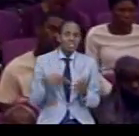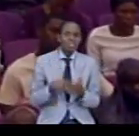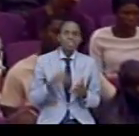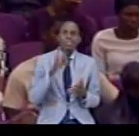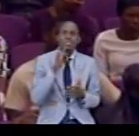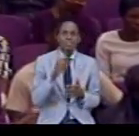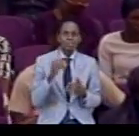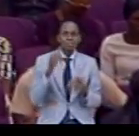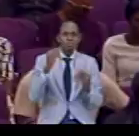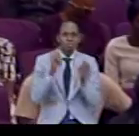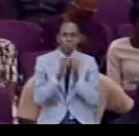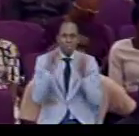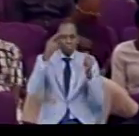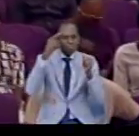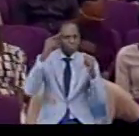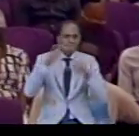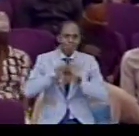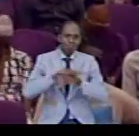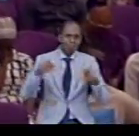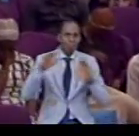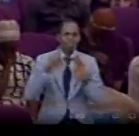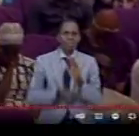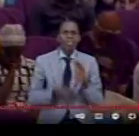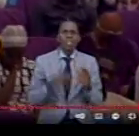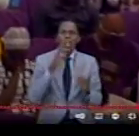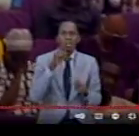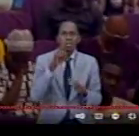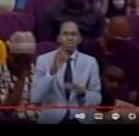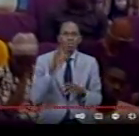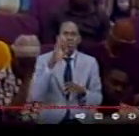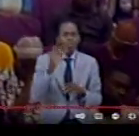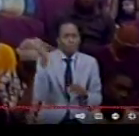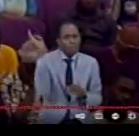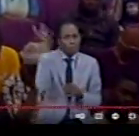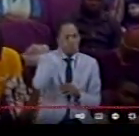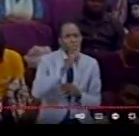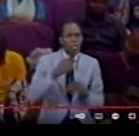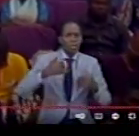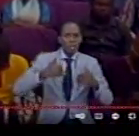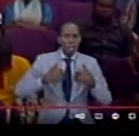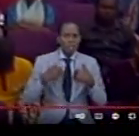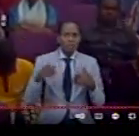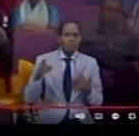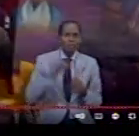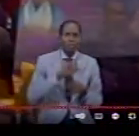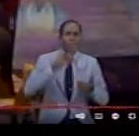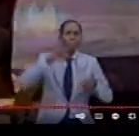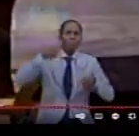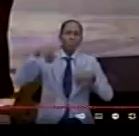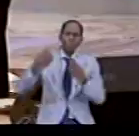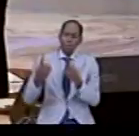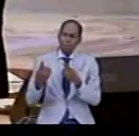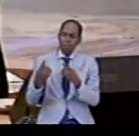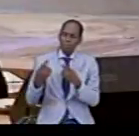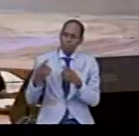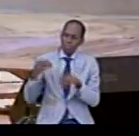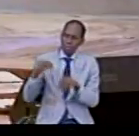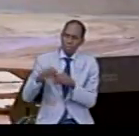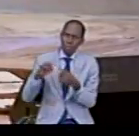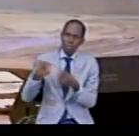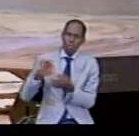thoughtlessness are you so foolish have been begun in the spirit conversion